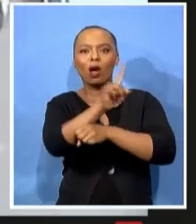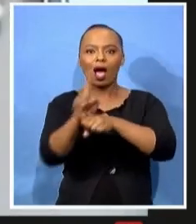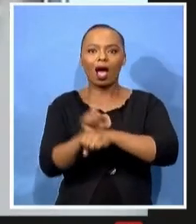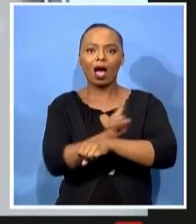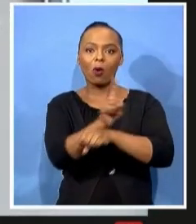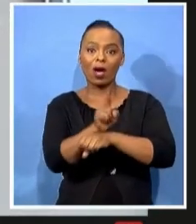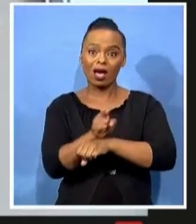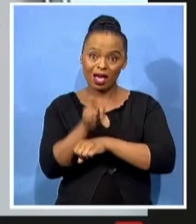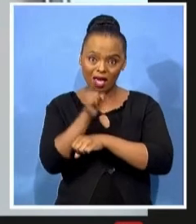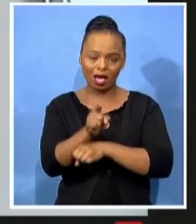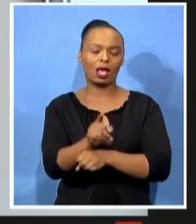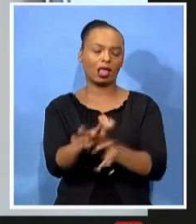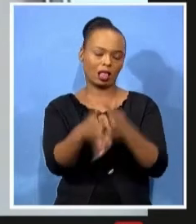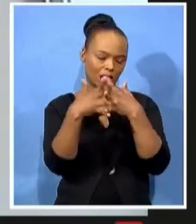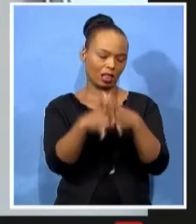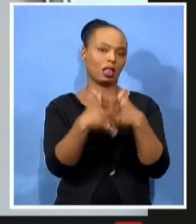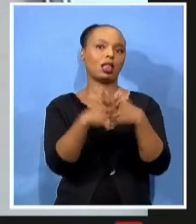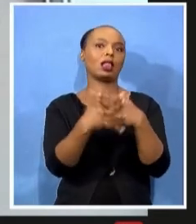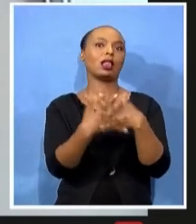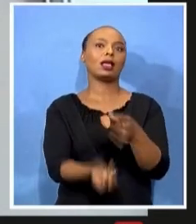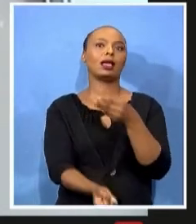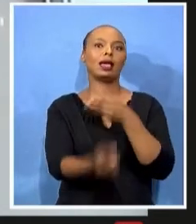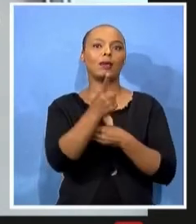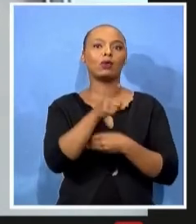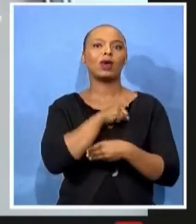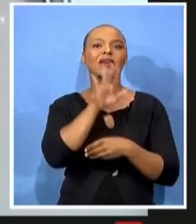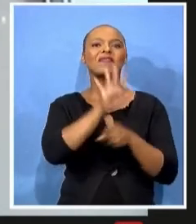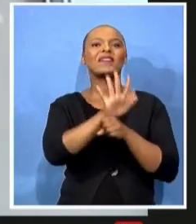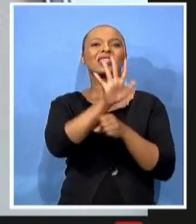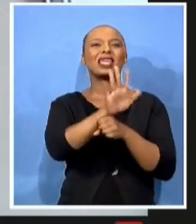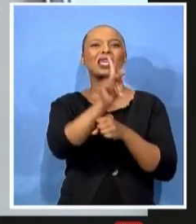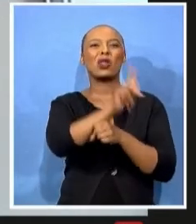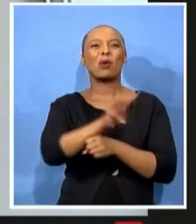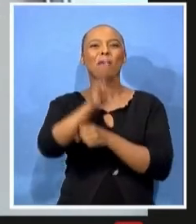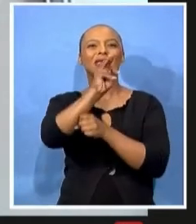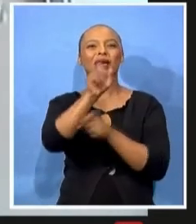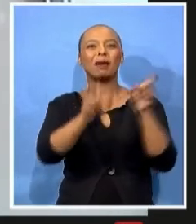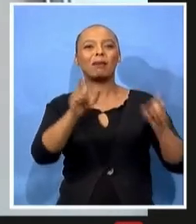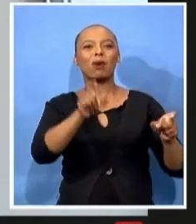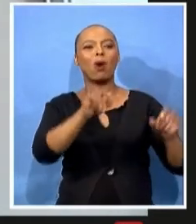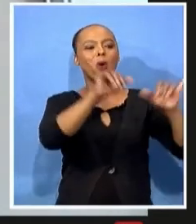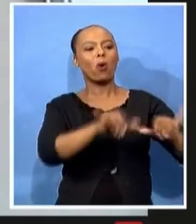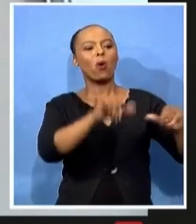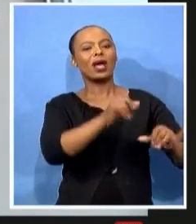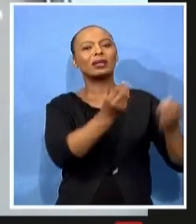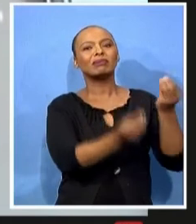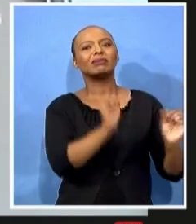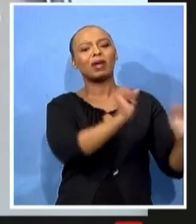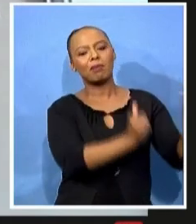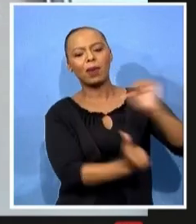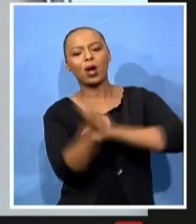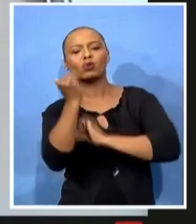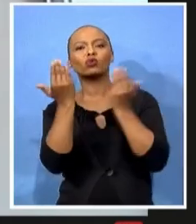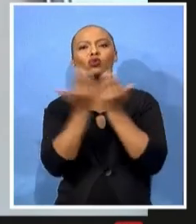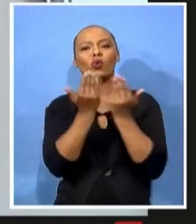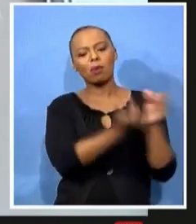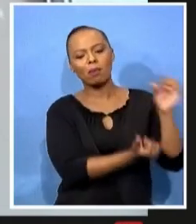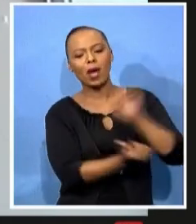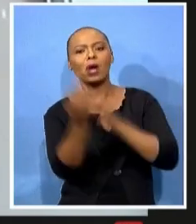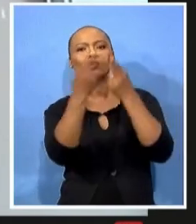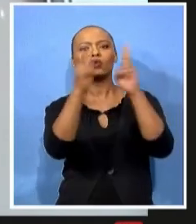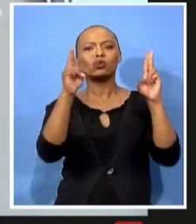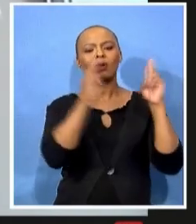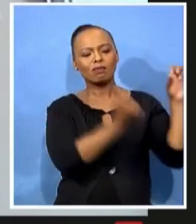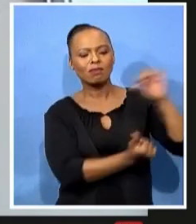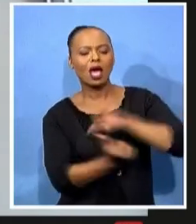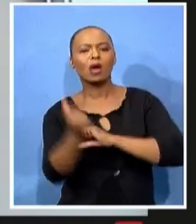kilometers of people waiting to get children back to schools, universities, colleges, and things that are open. And while that